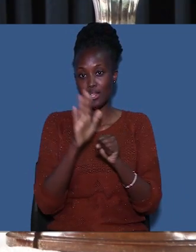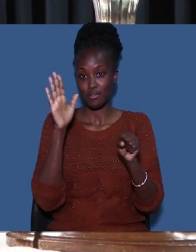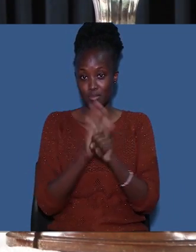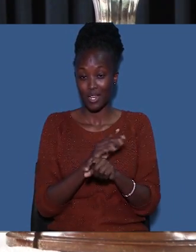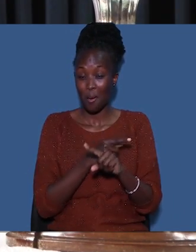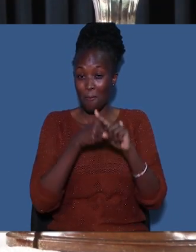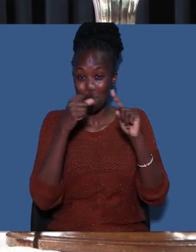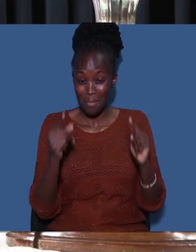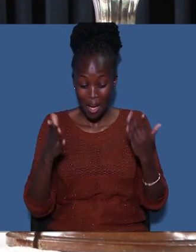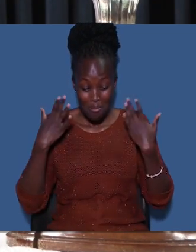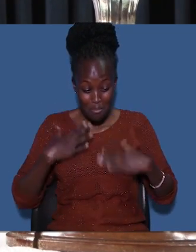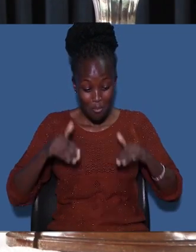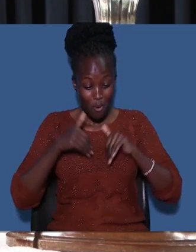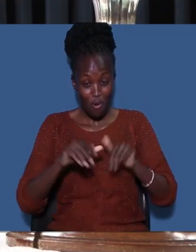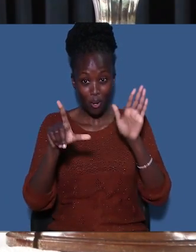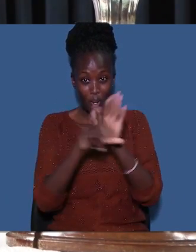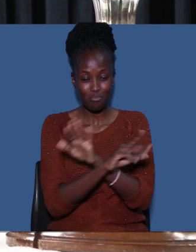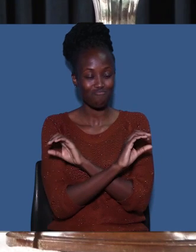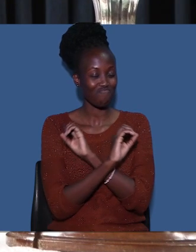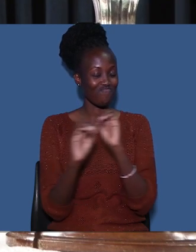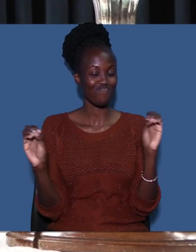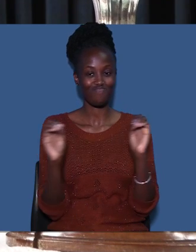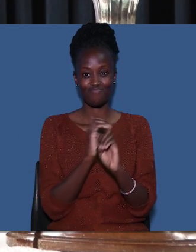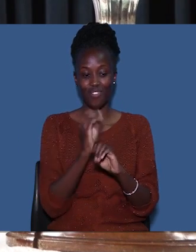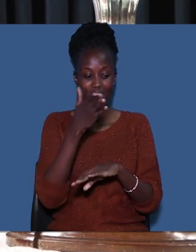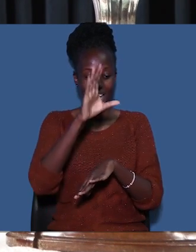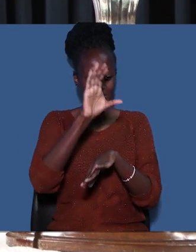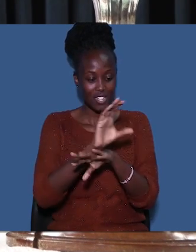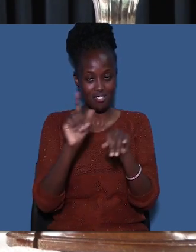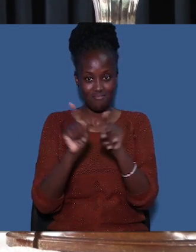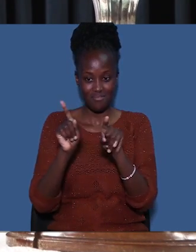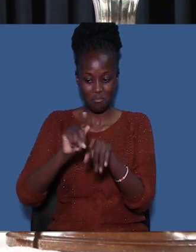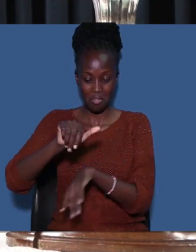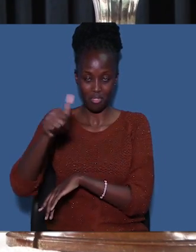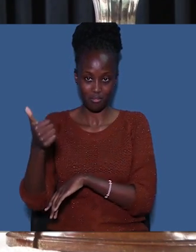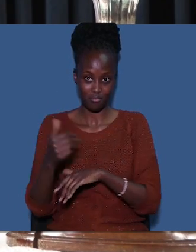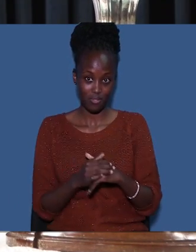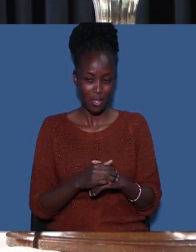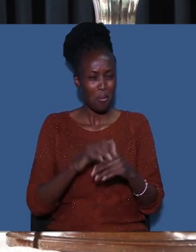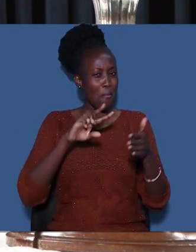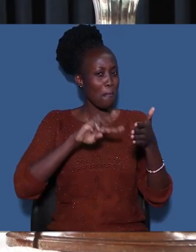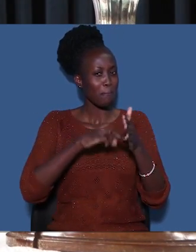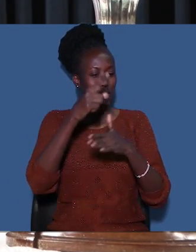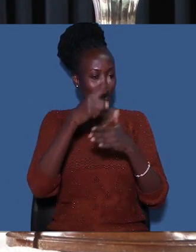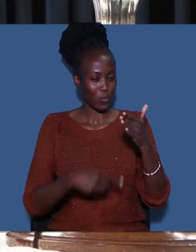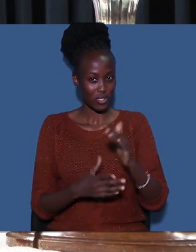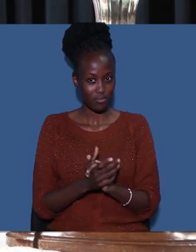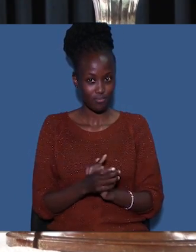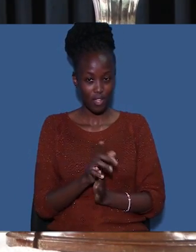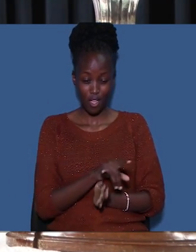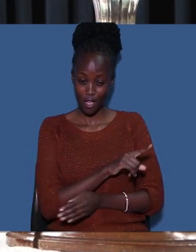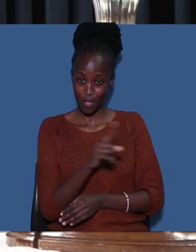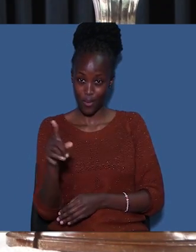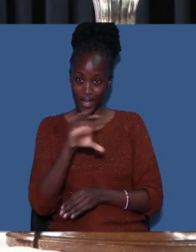display lawlessness at shocking levels in the state and in the church. This can only mean that we as Christians have